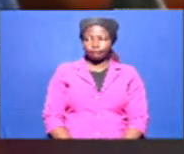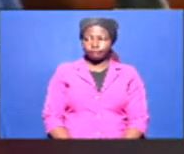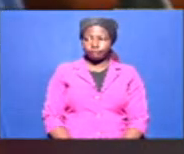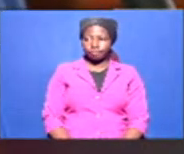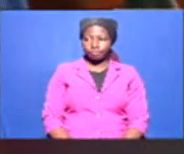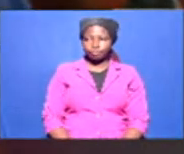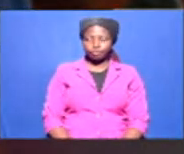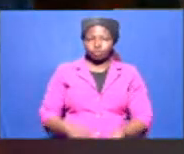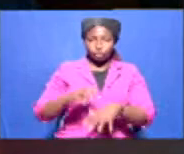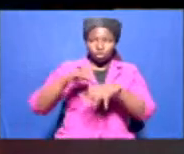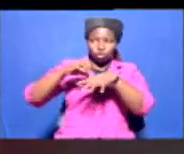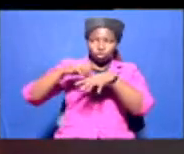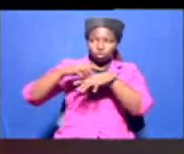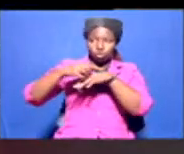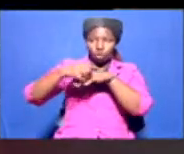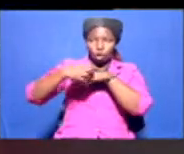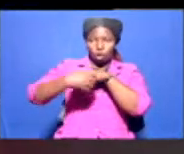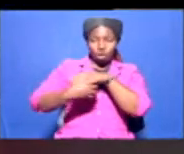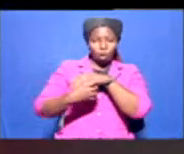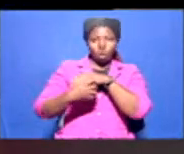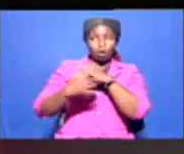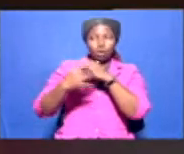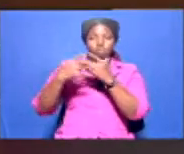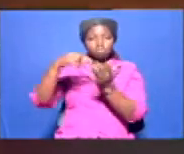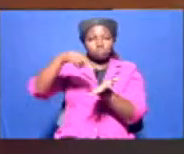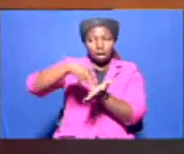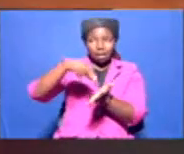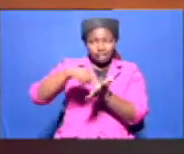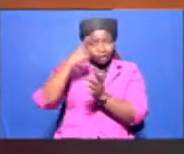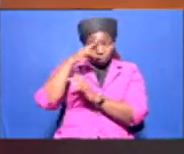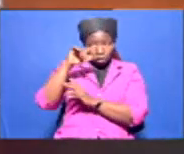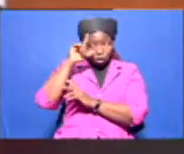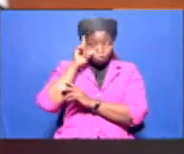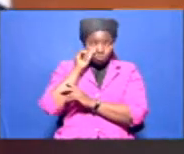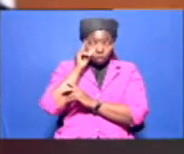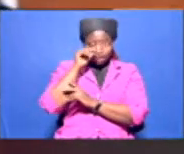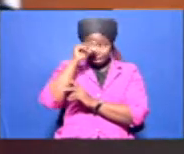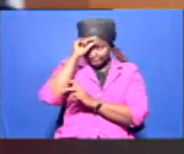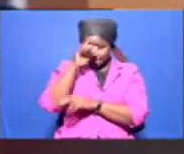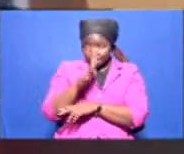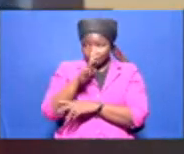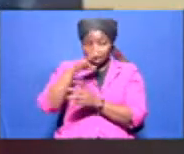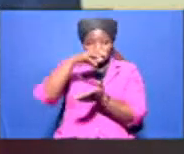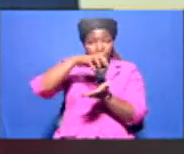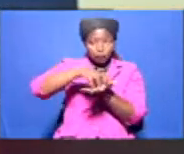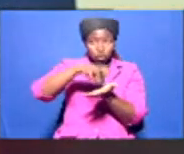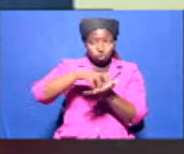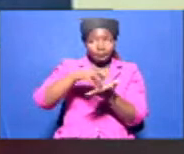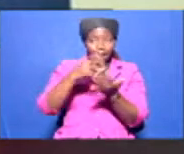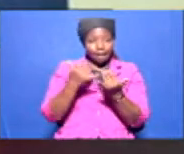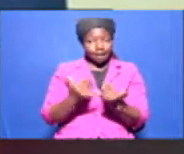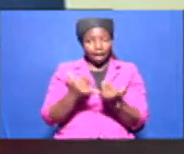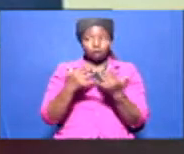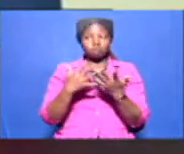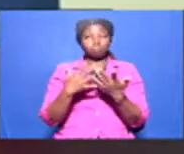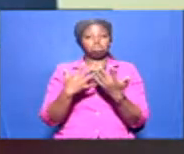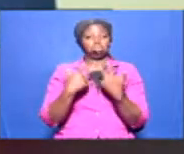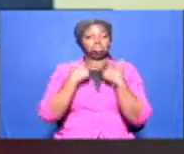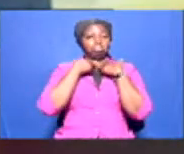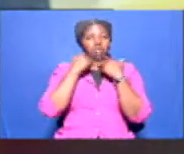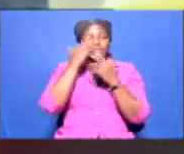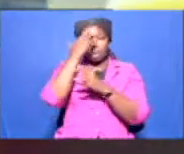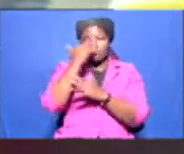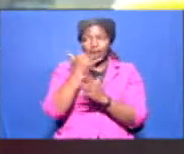Mike Sonko's bid for Mombasa gubernatorial seat suffers setback as petitioners bar